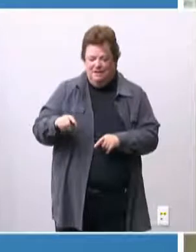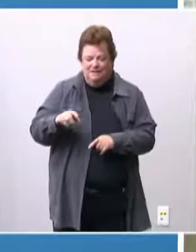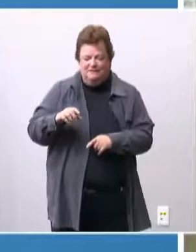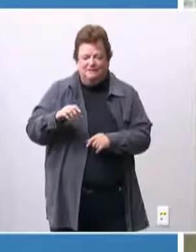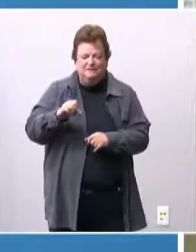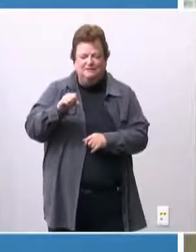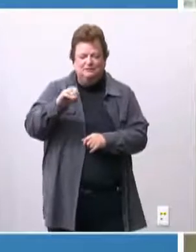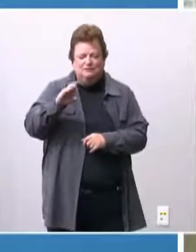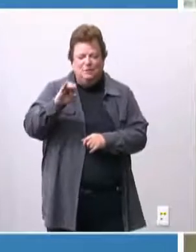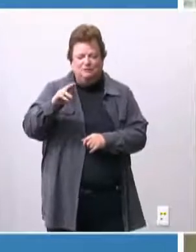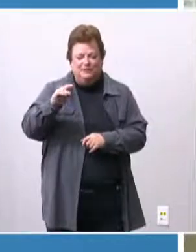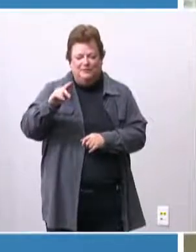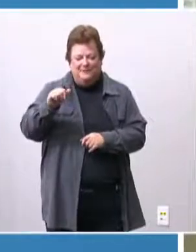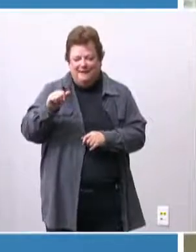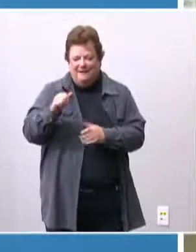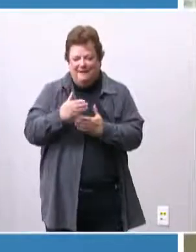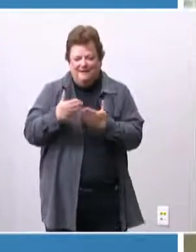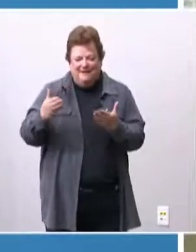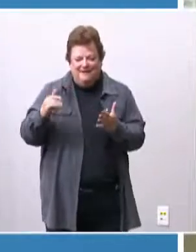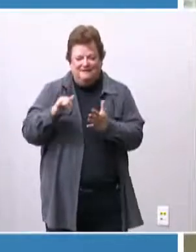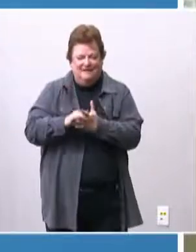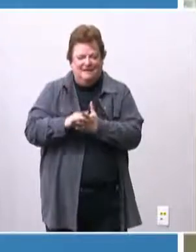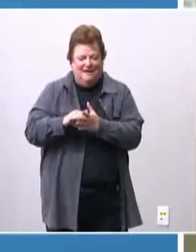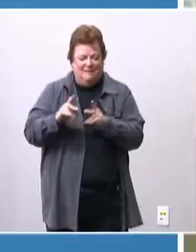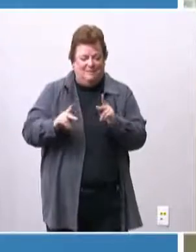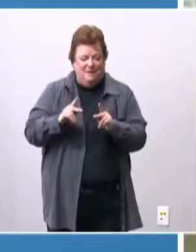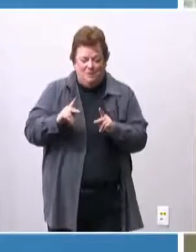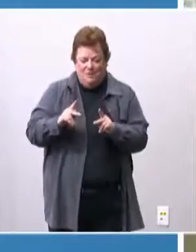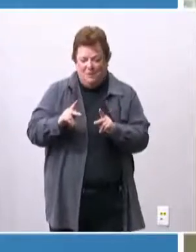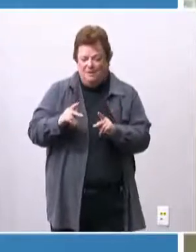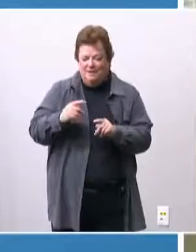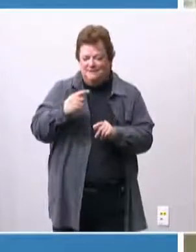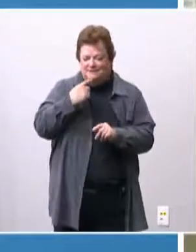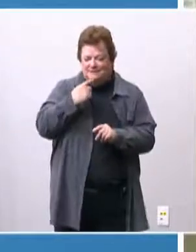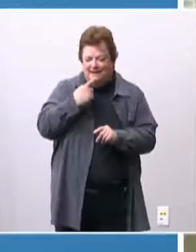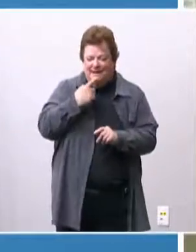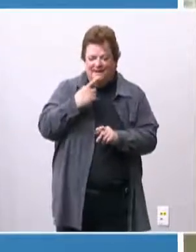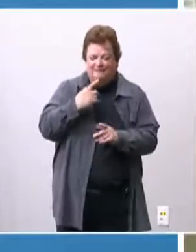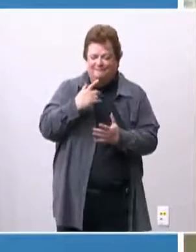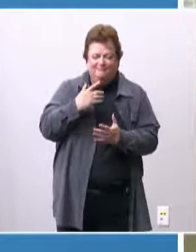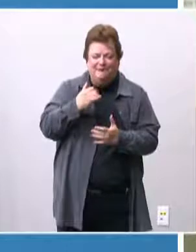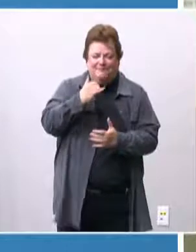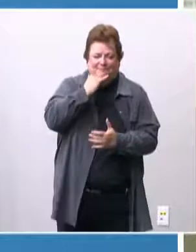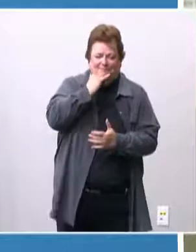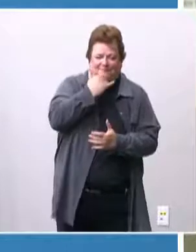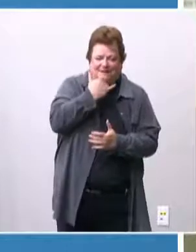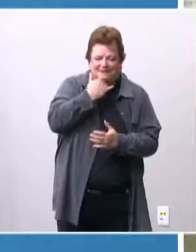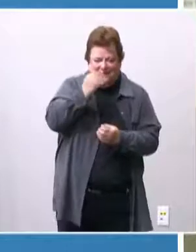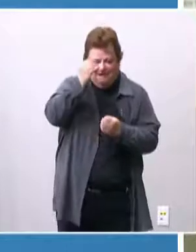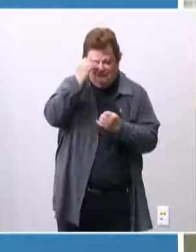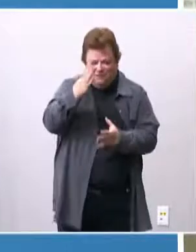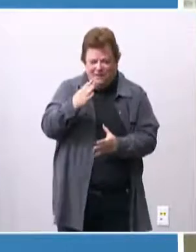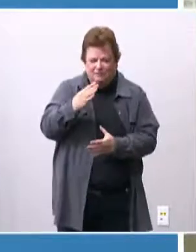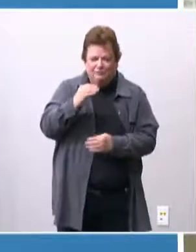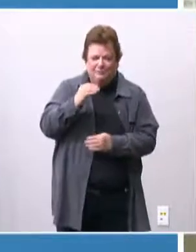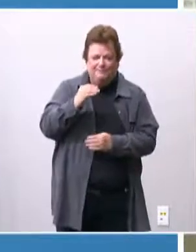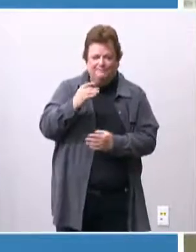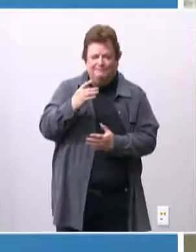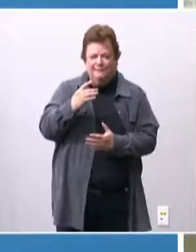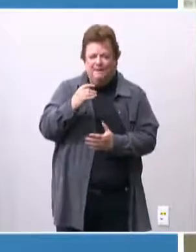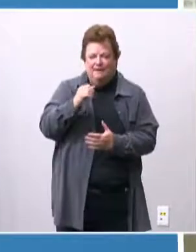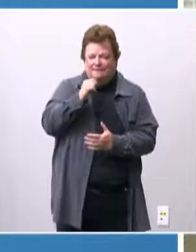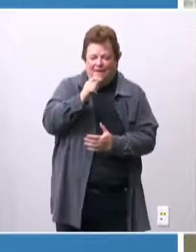media things, people are, as we speak, putting misinformation and disinformation about vaccinations and